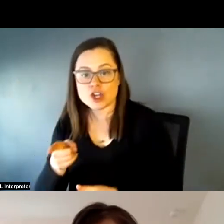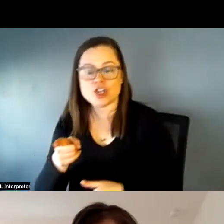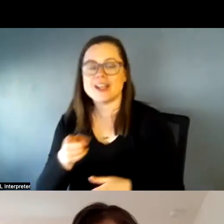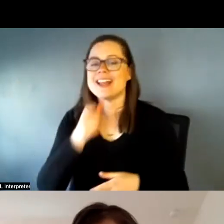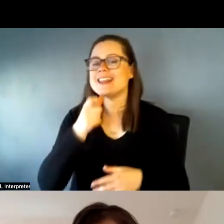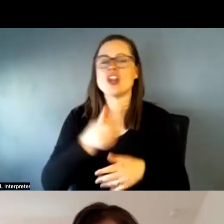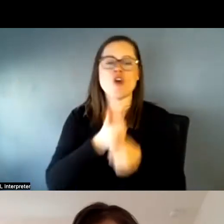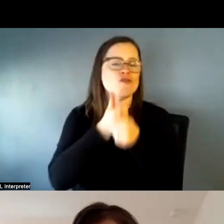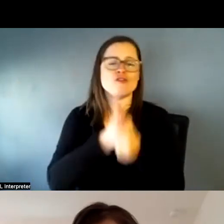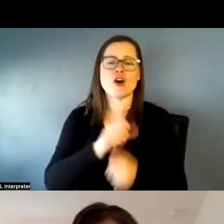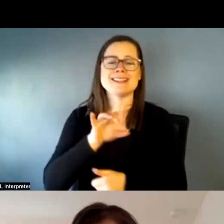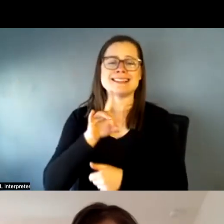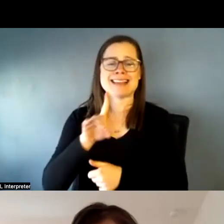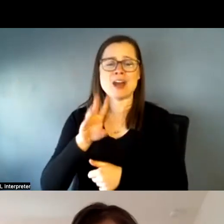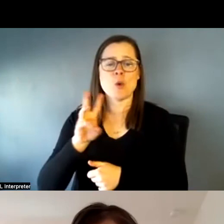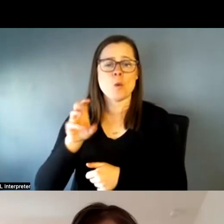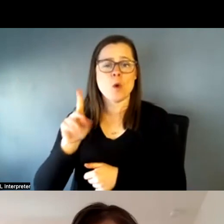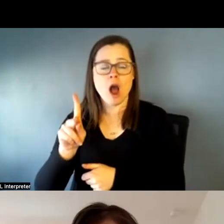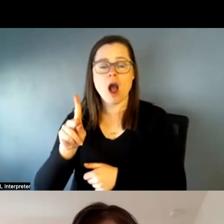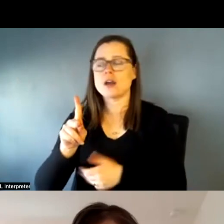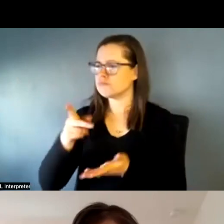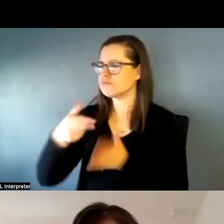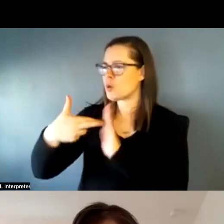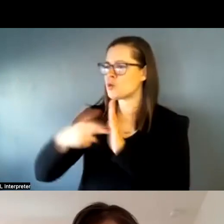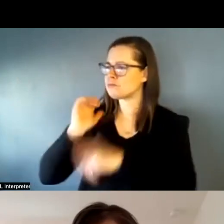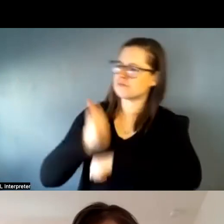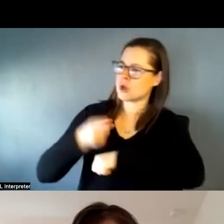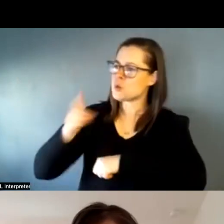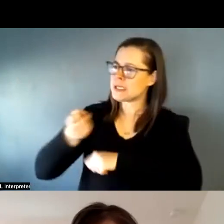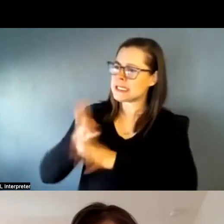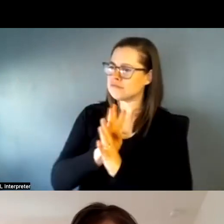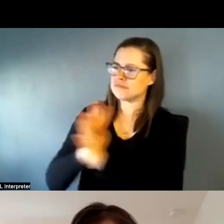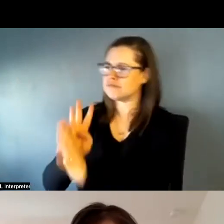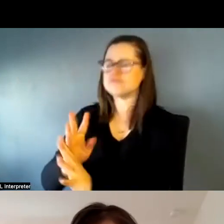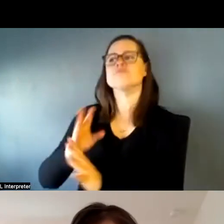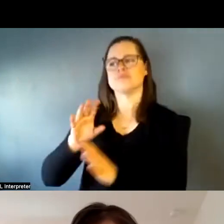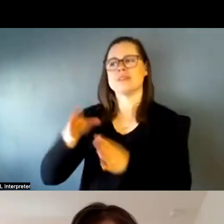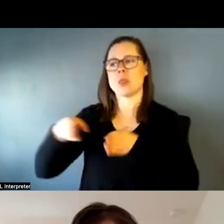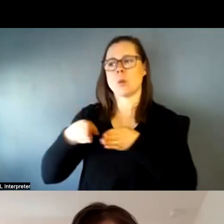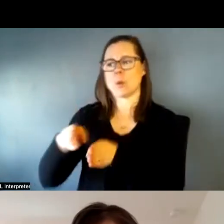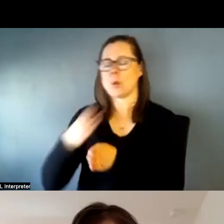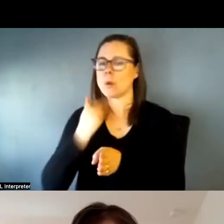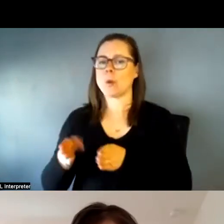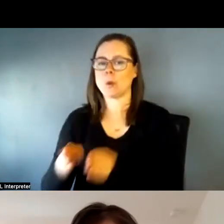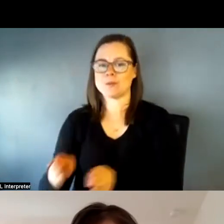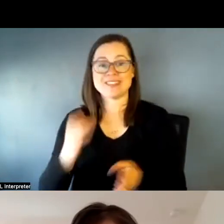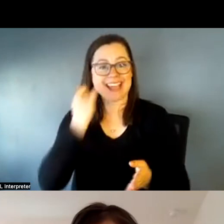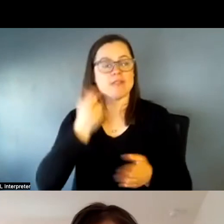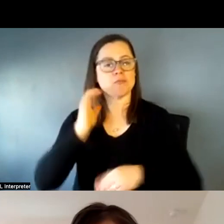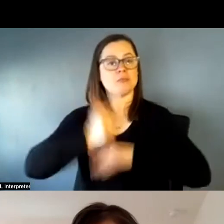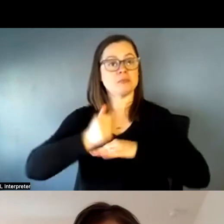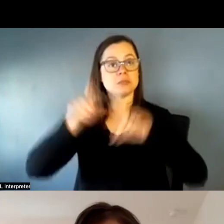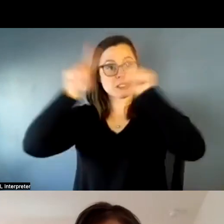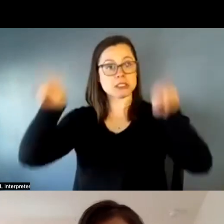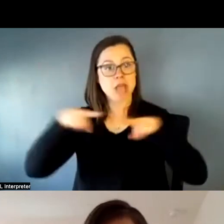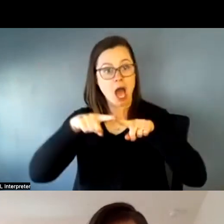If you lay out a sidewalk and say you have to stay on the sidewalk, they don't follow that. And if you put out a little sign that says elk crossing, well, they'll cross